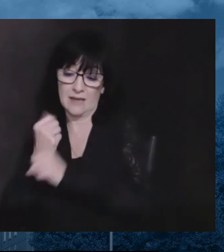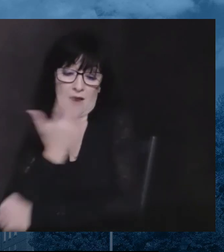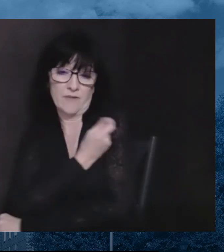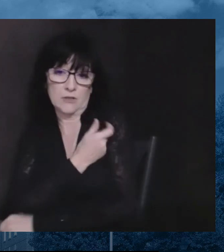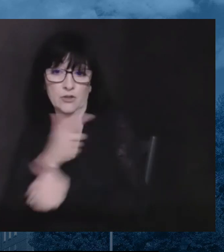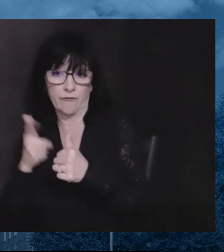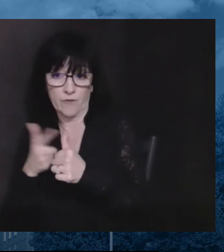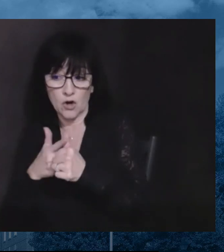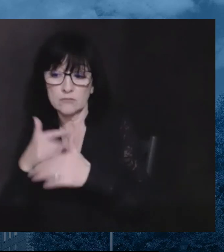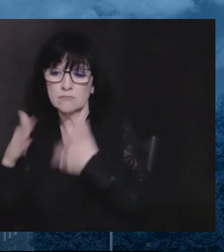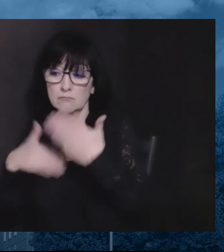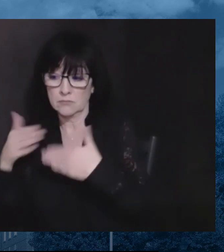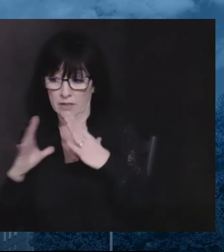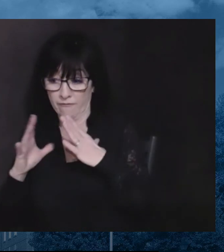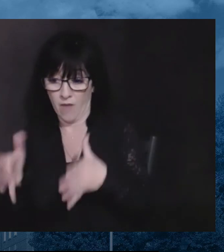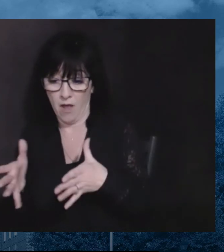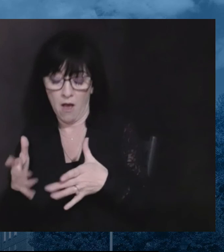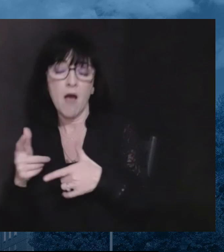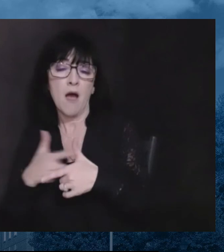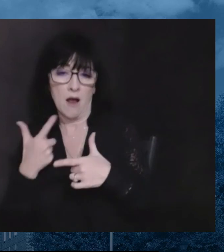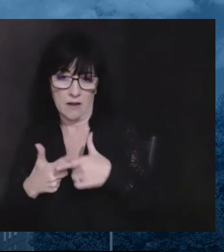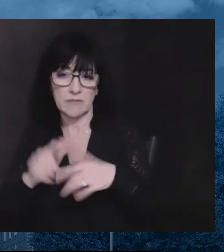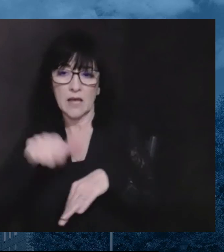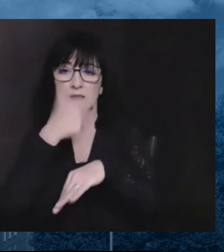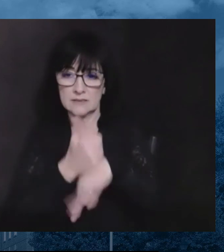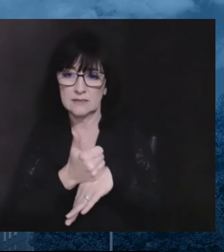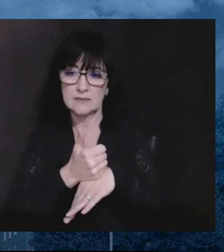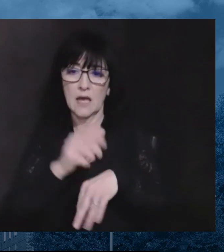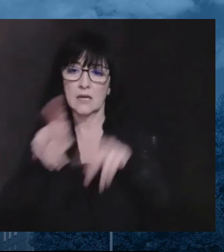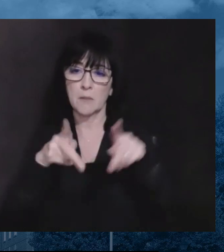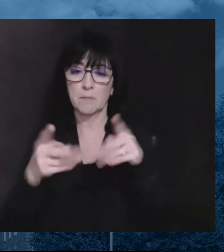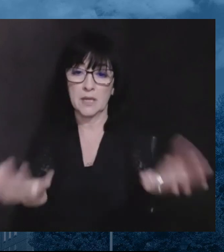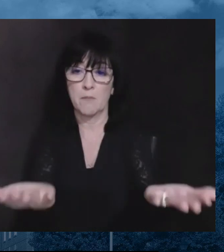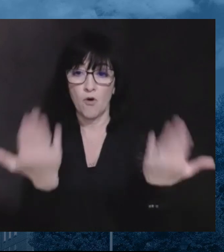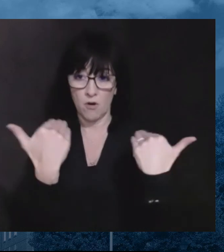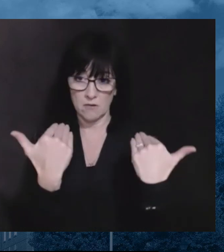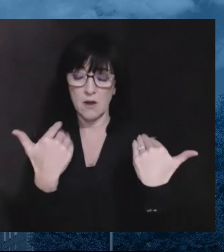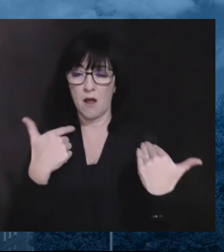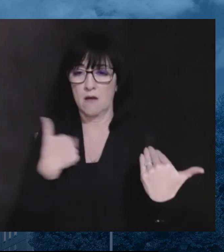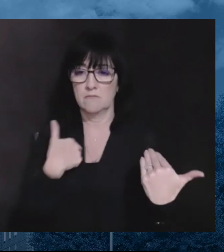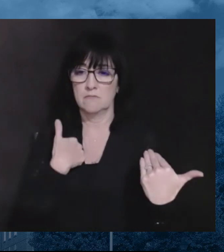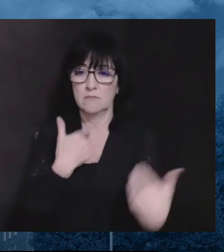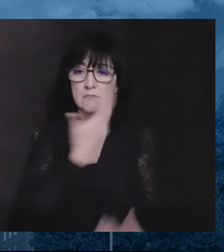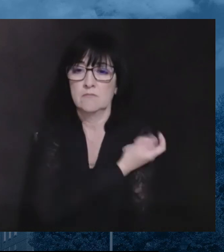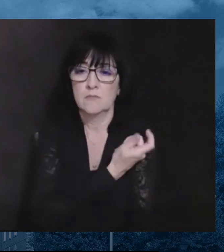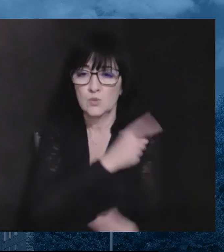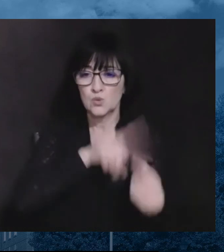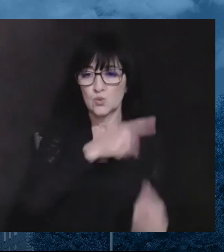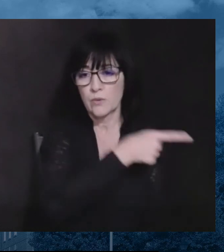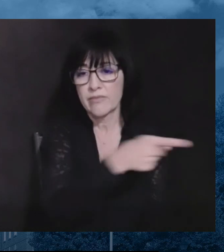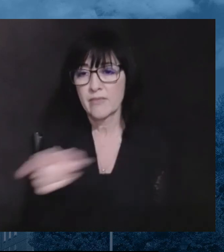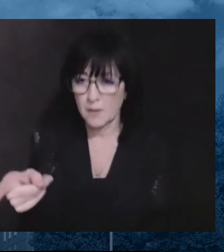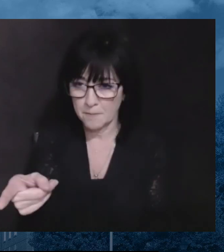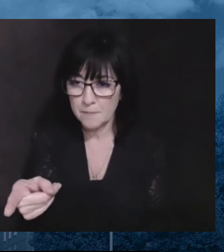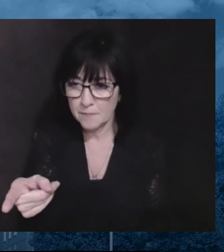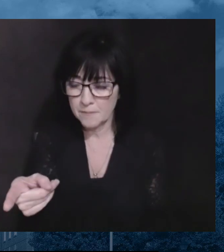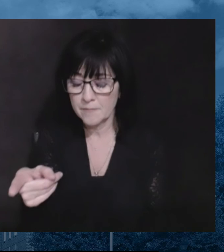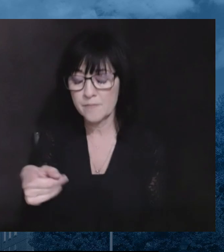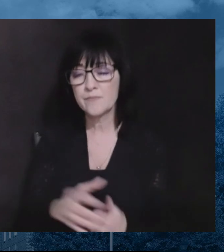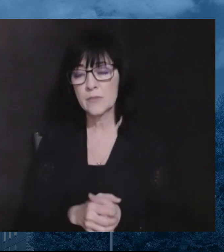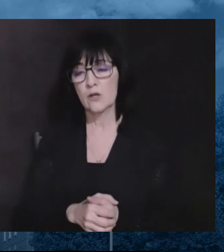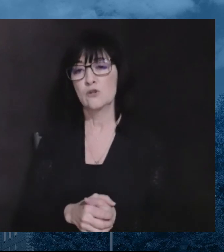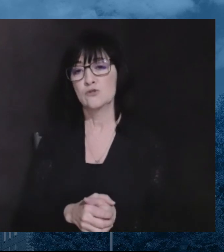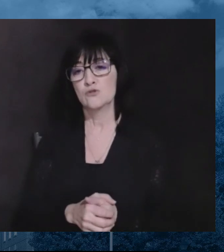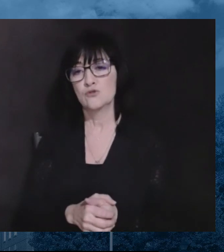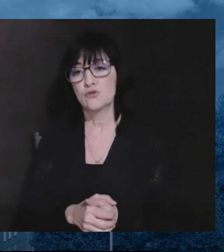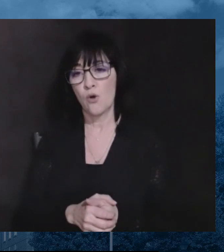shelf for a period of time because of COVID-19 lots of different reasons. Their hospitals got more patients in